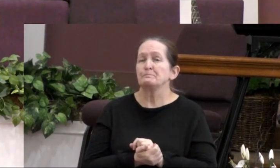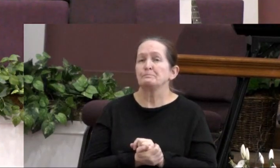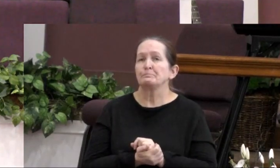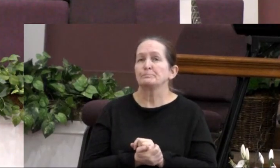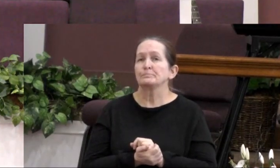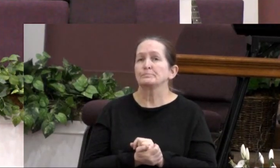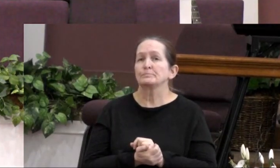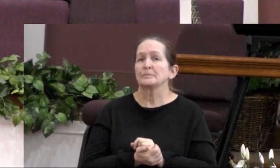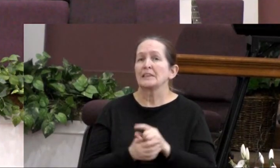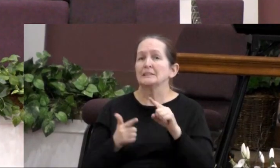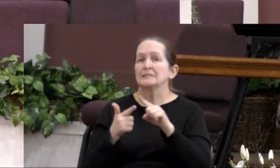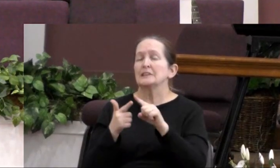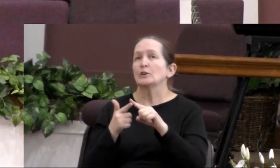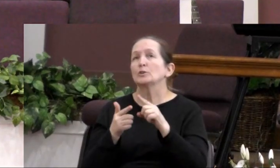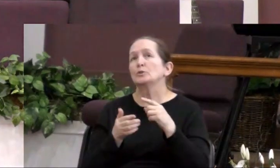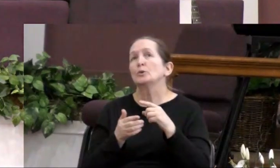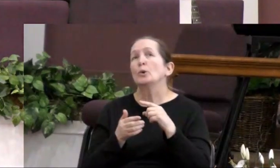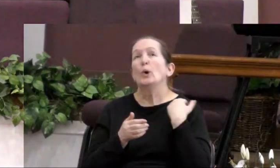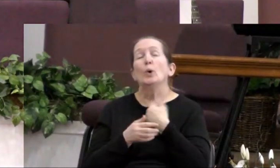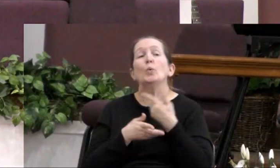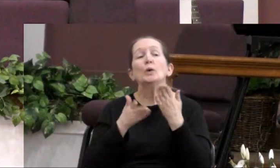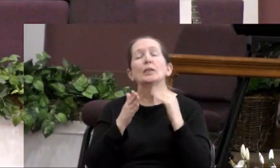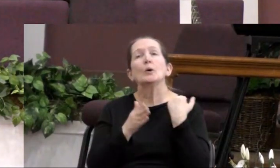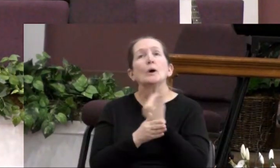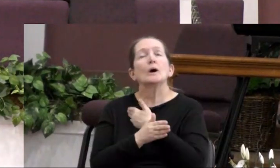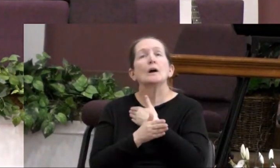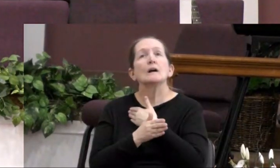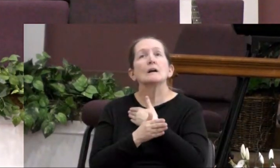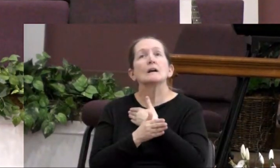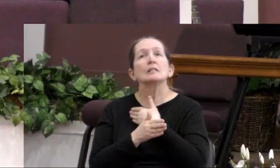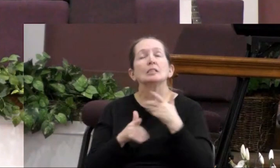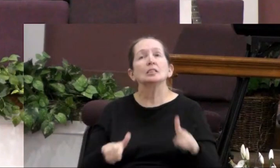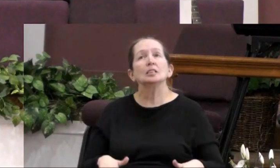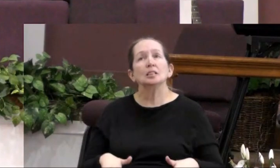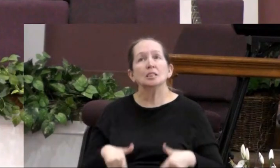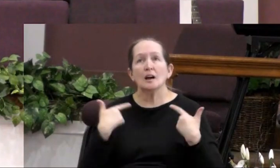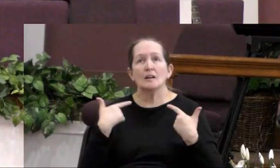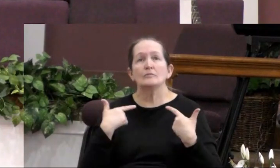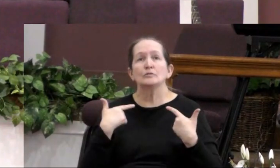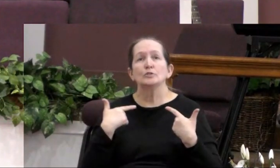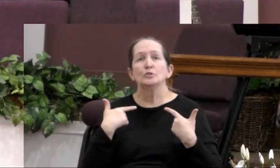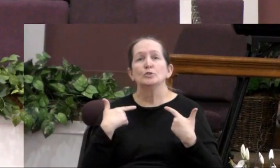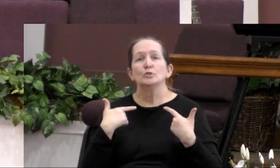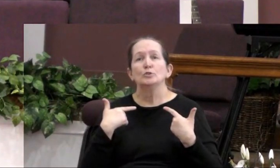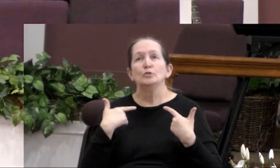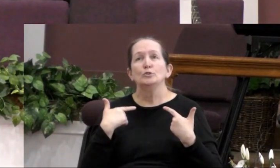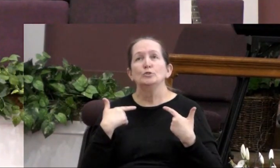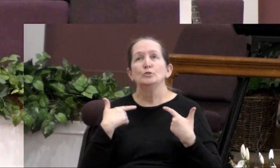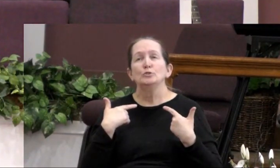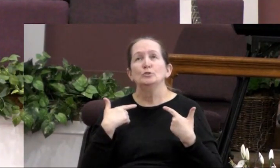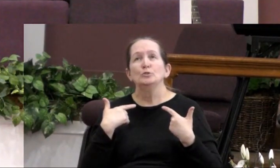Second question, will we allow our life to draw a crowd?